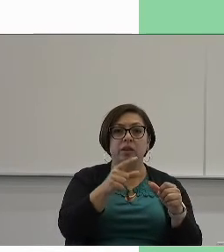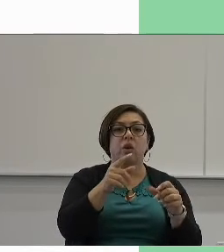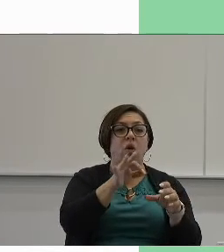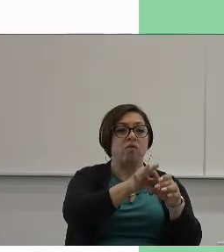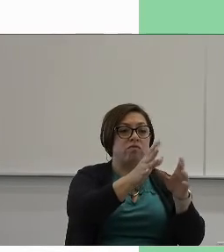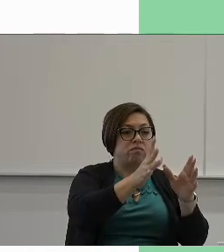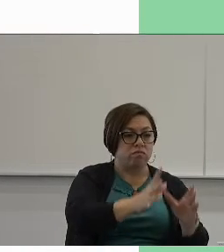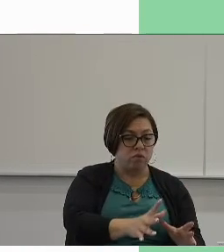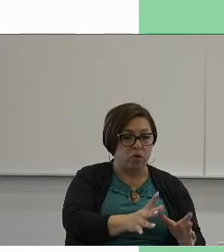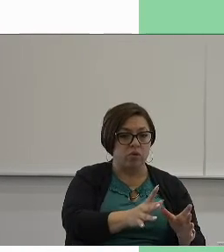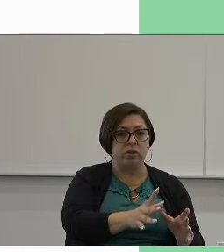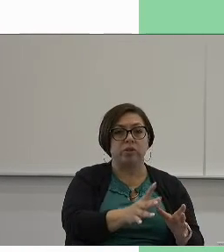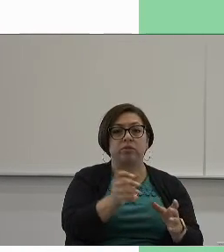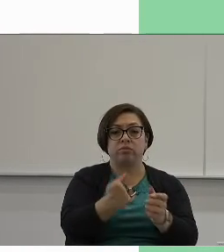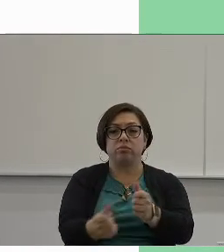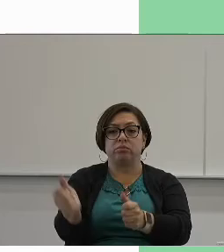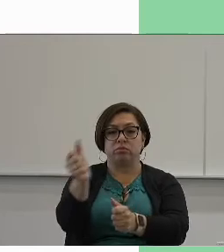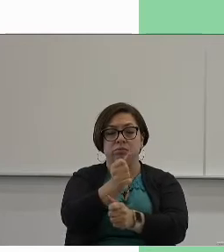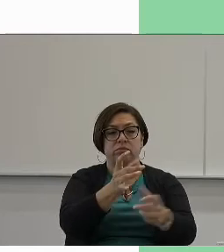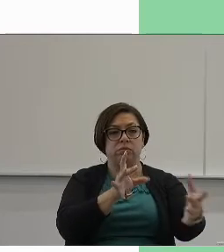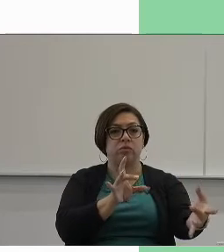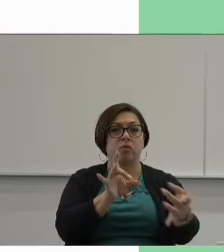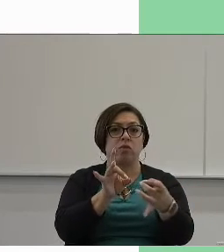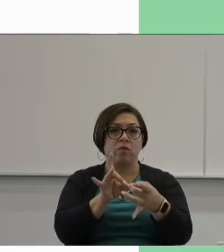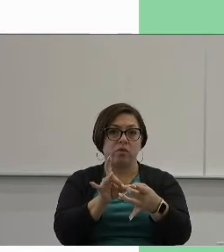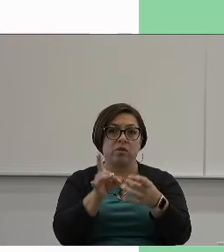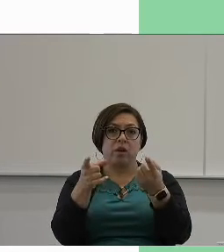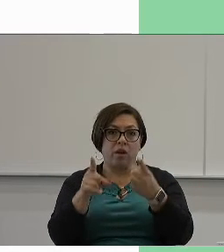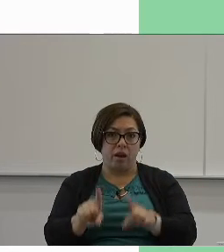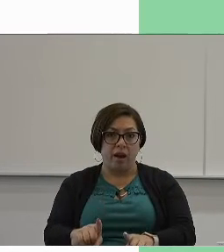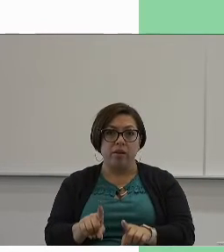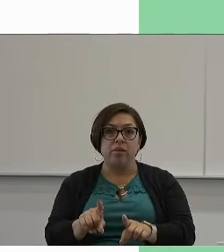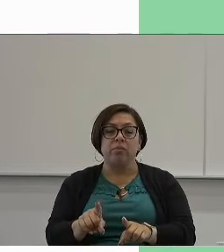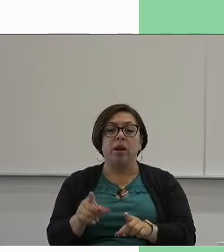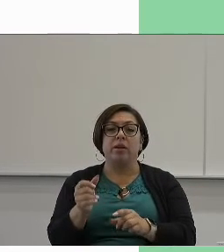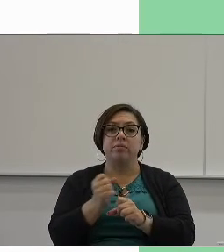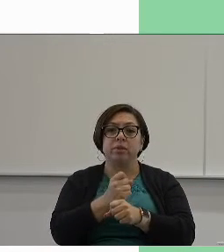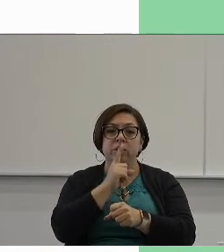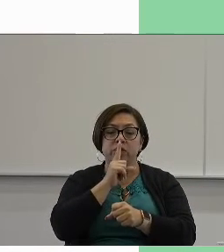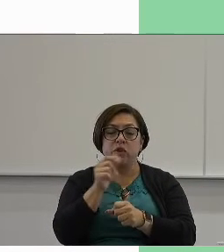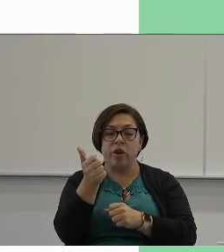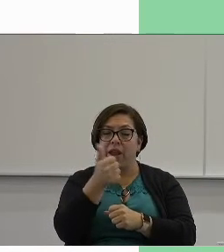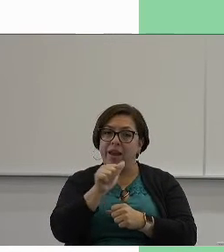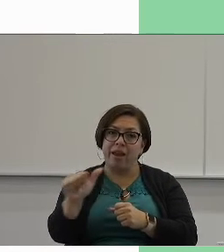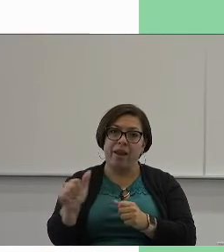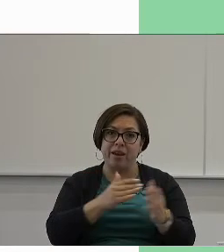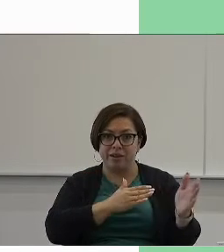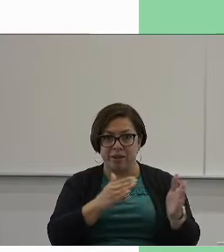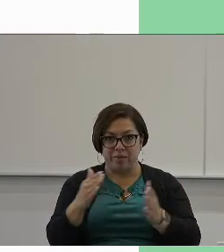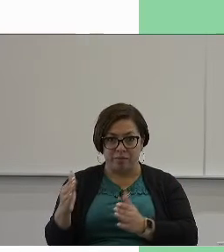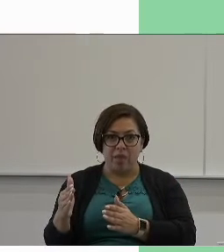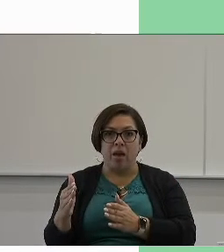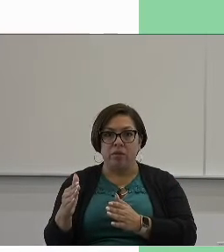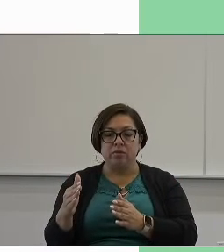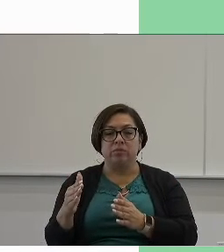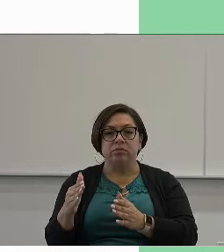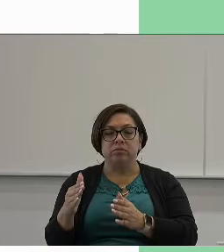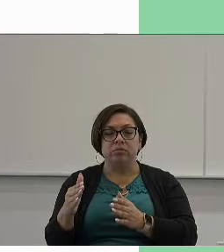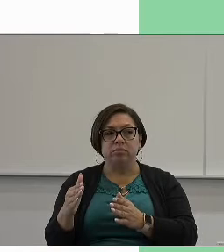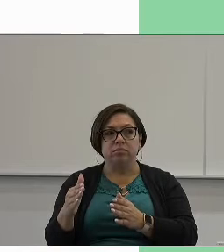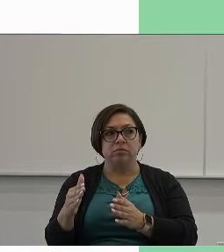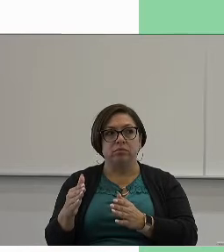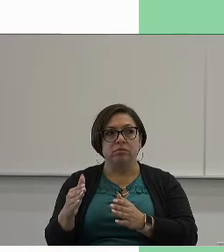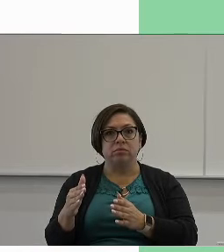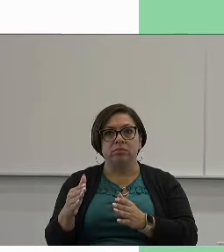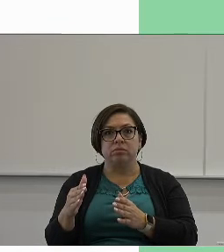exist. And then we are also making sure that any plan that are proposed by the committee or that will be adopted by the board comply